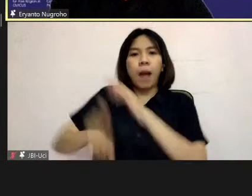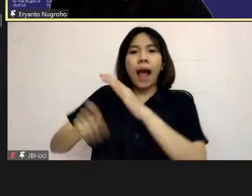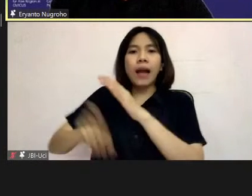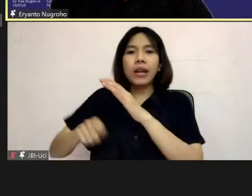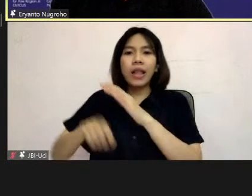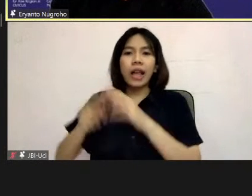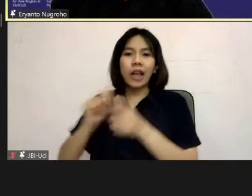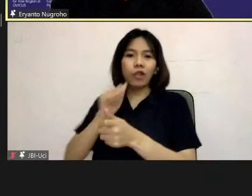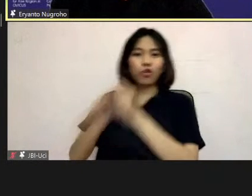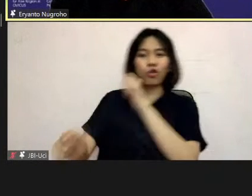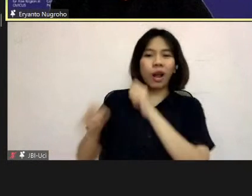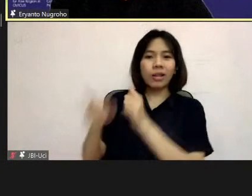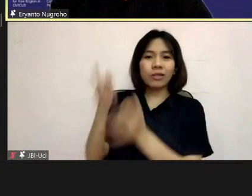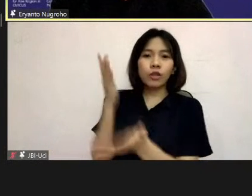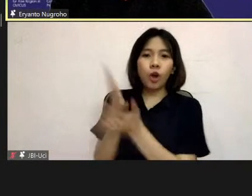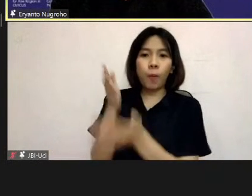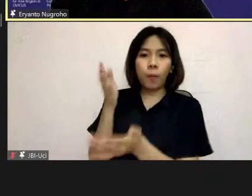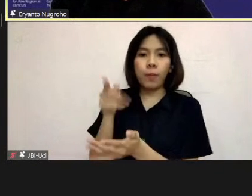statement said that